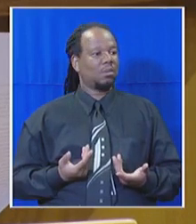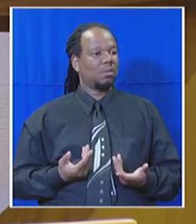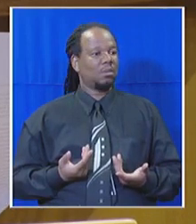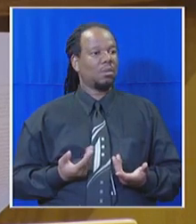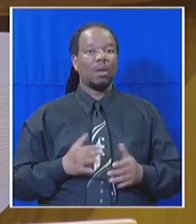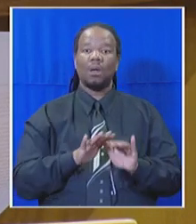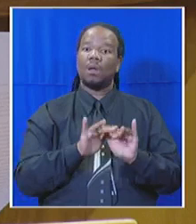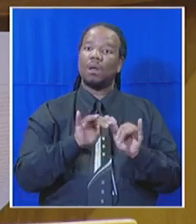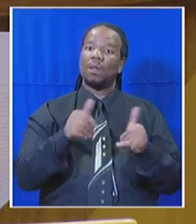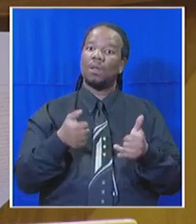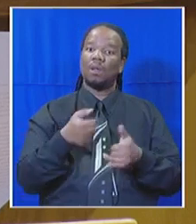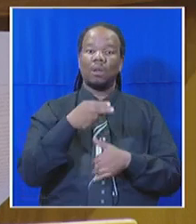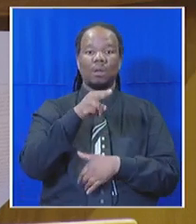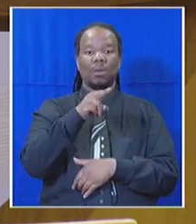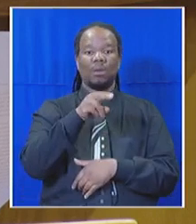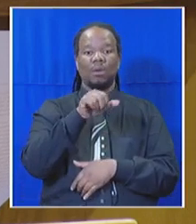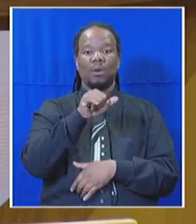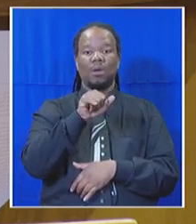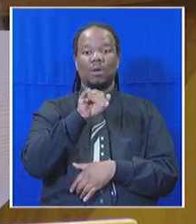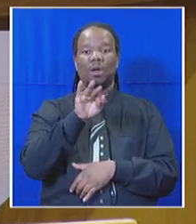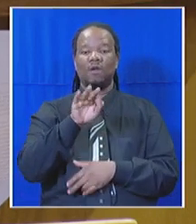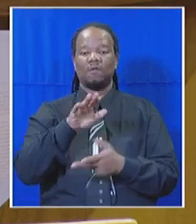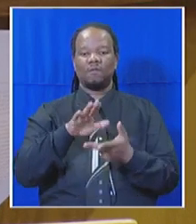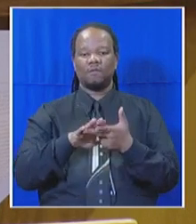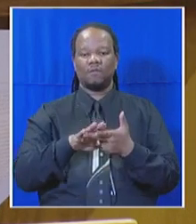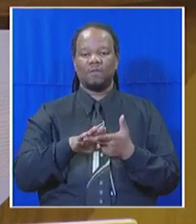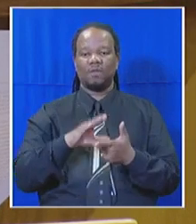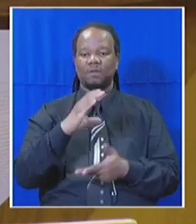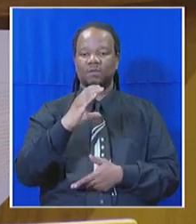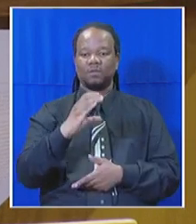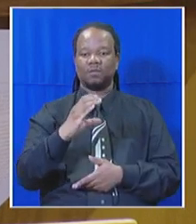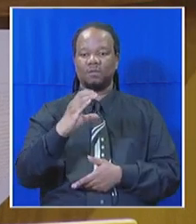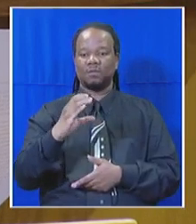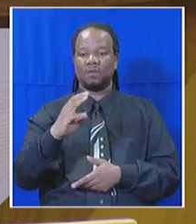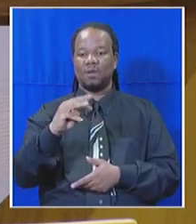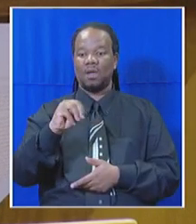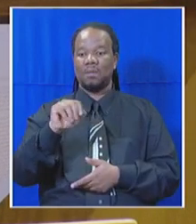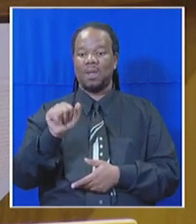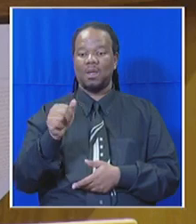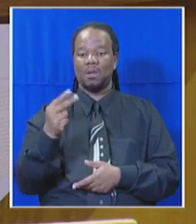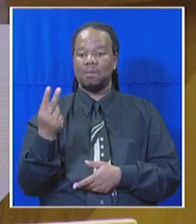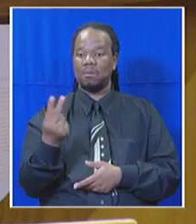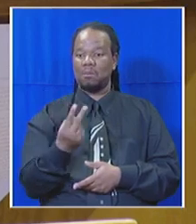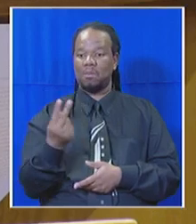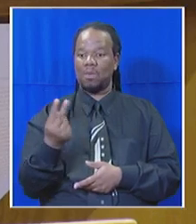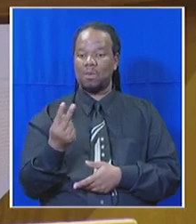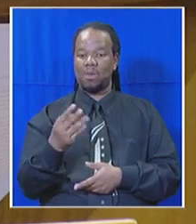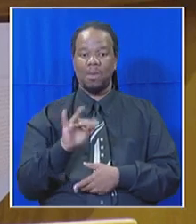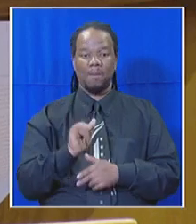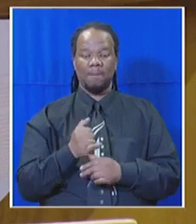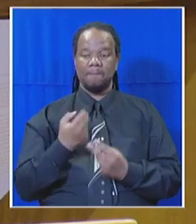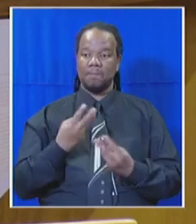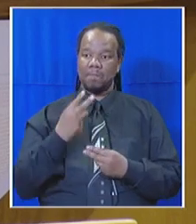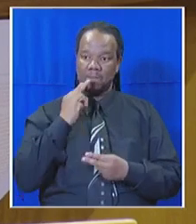Unemployment Insurance Fund and the CCMA are by and large failing our people and in an unspeakable